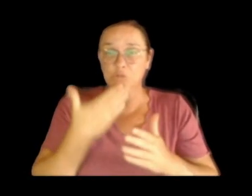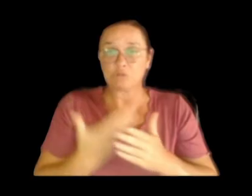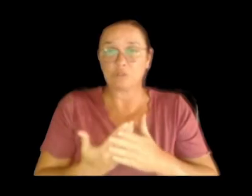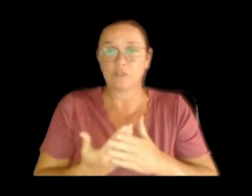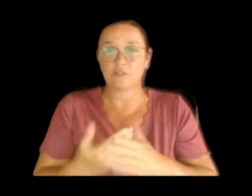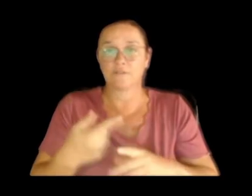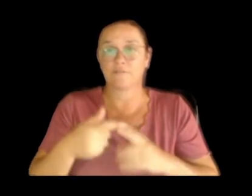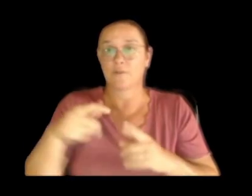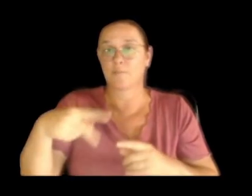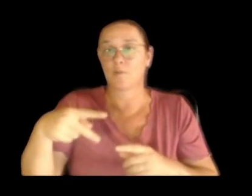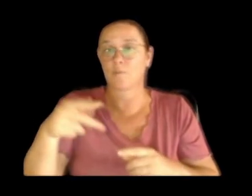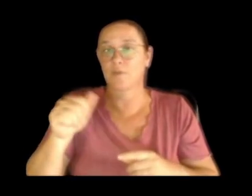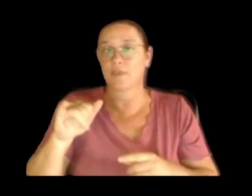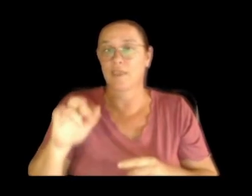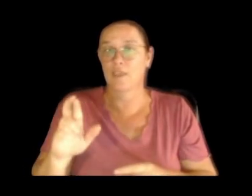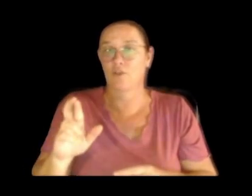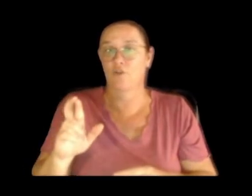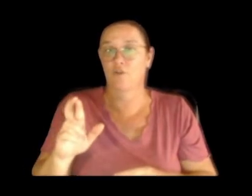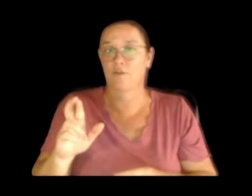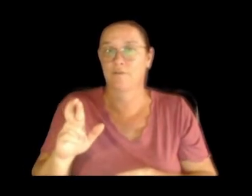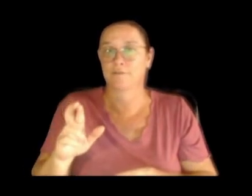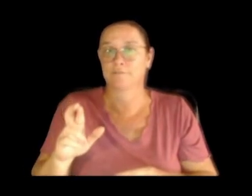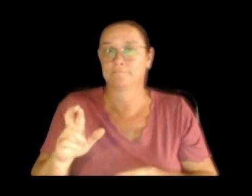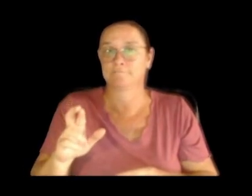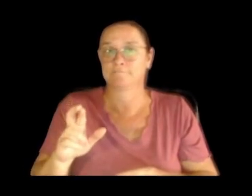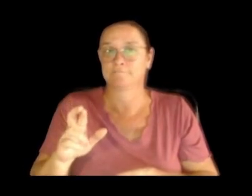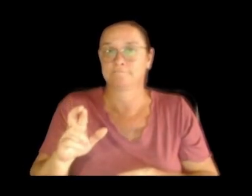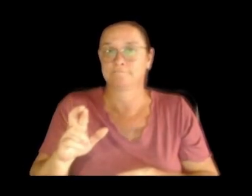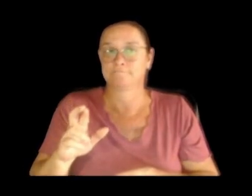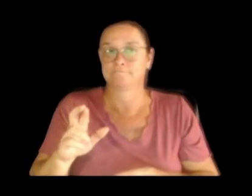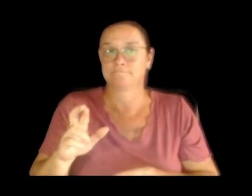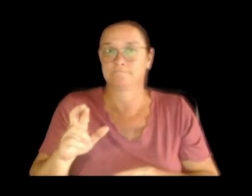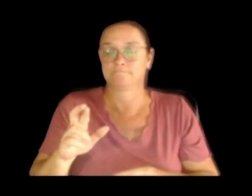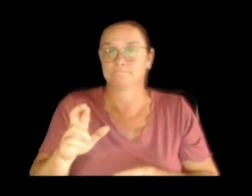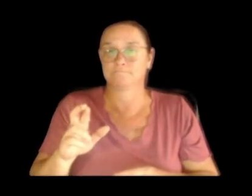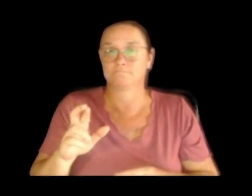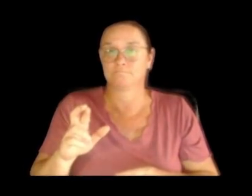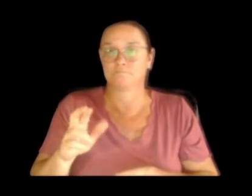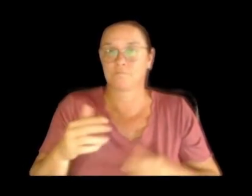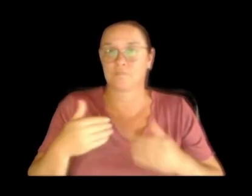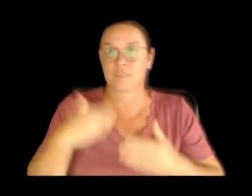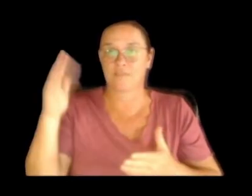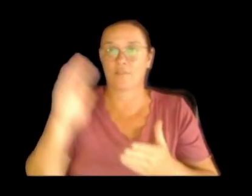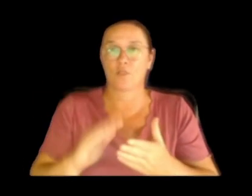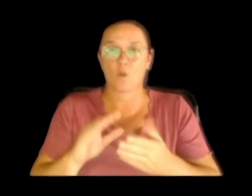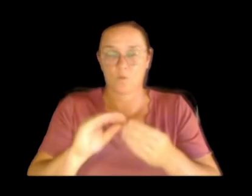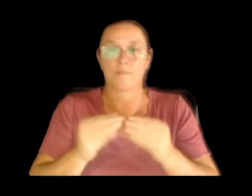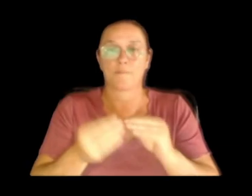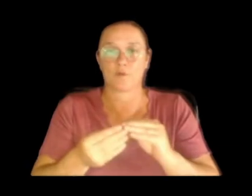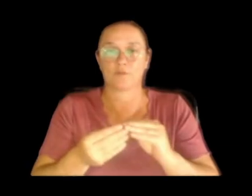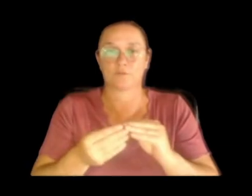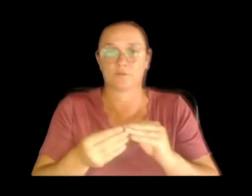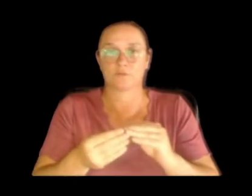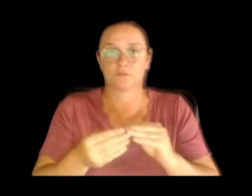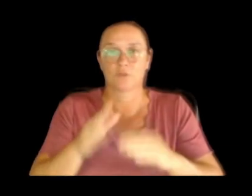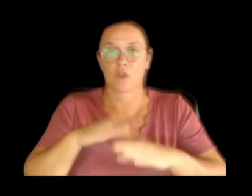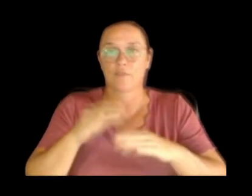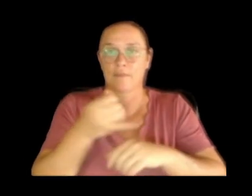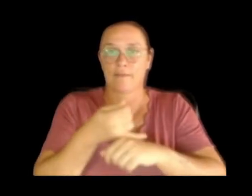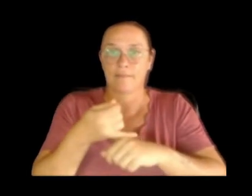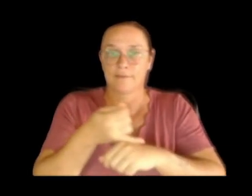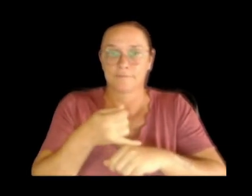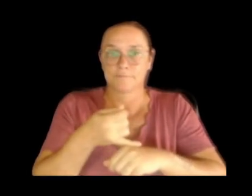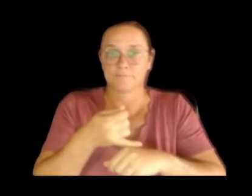Air can show us that there are low values across the island here.